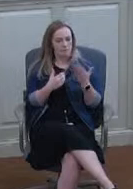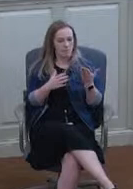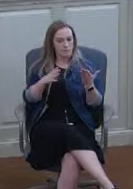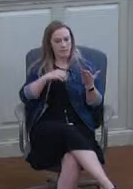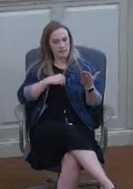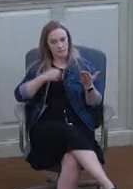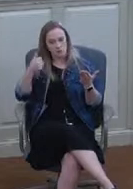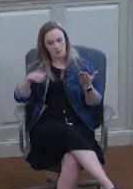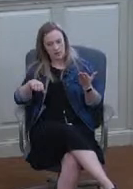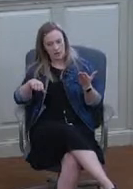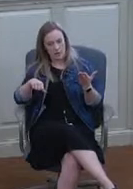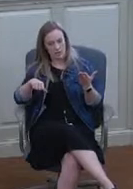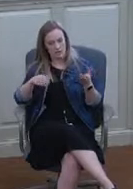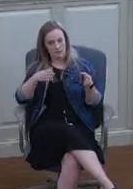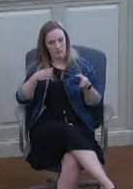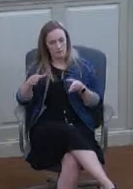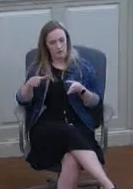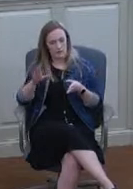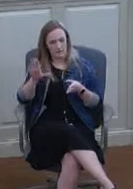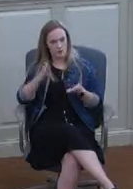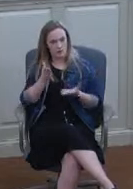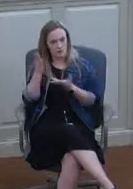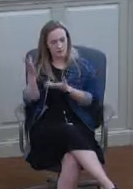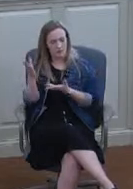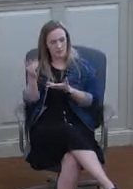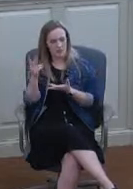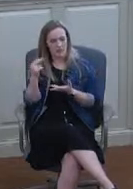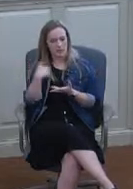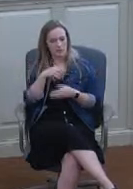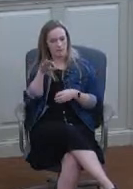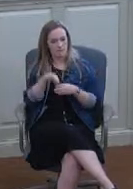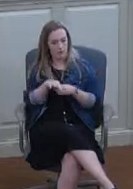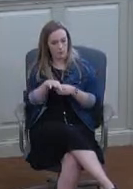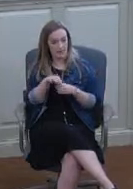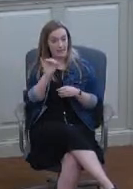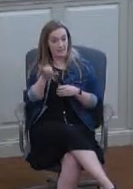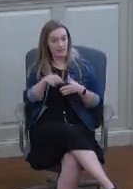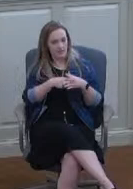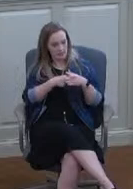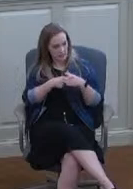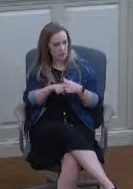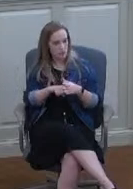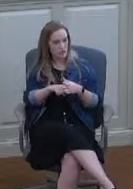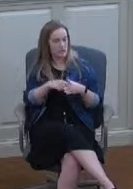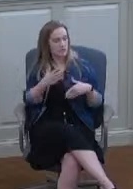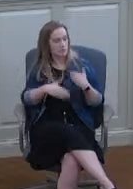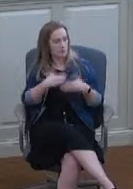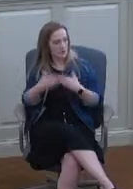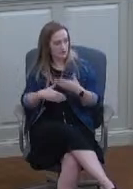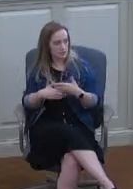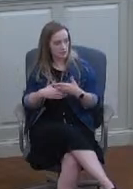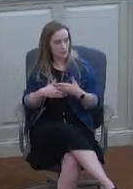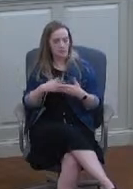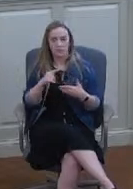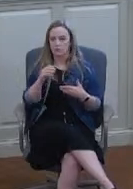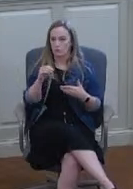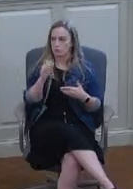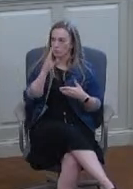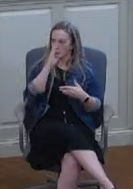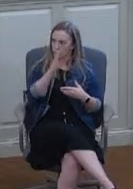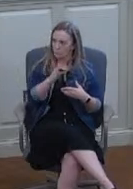accept or deny the planning and zoning recommendation, and we vote on it, and that To- initiates the process. to direct staff